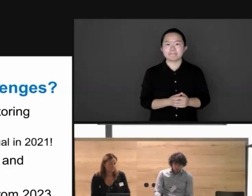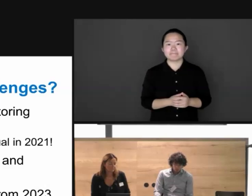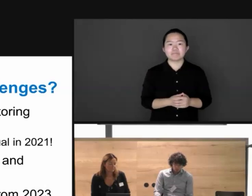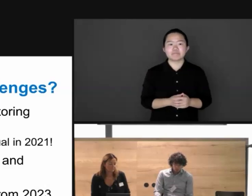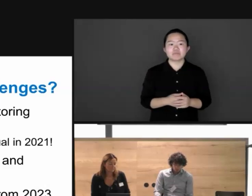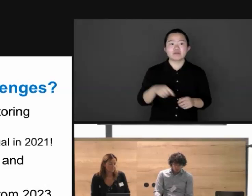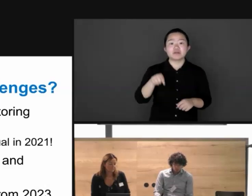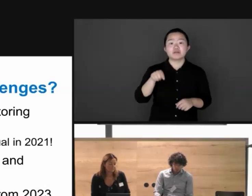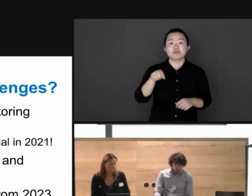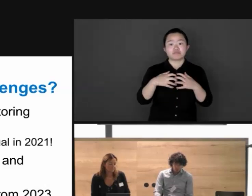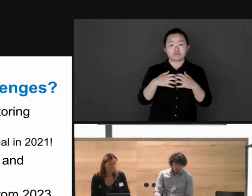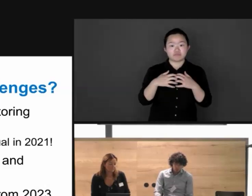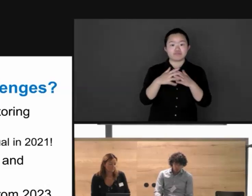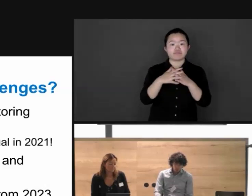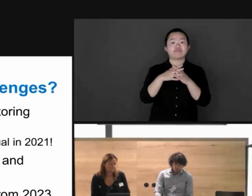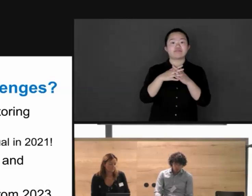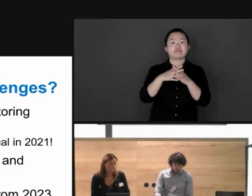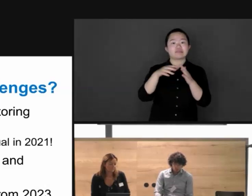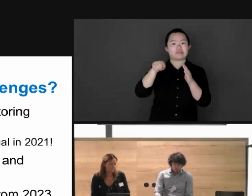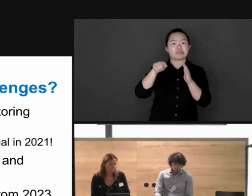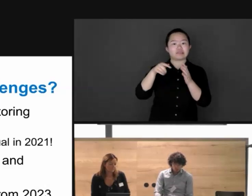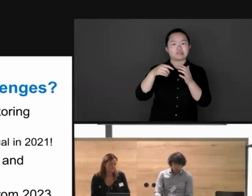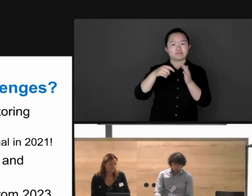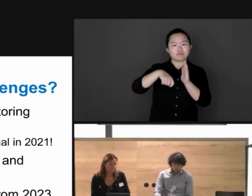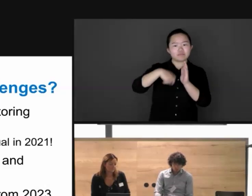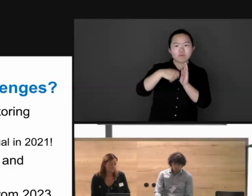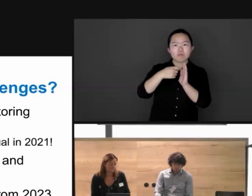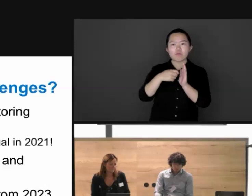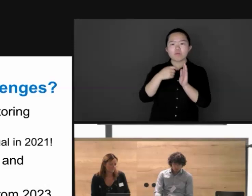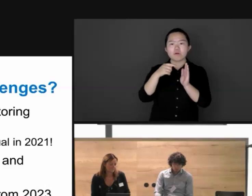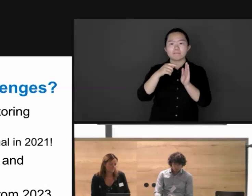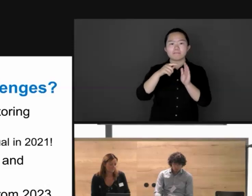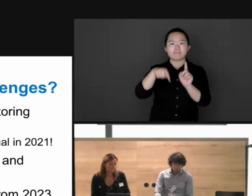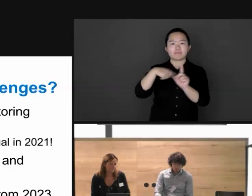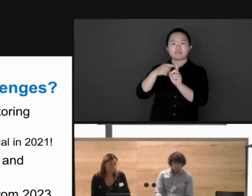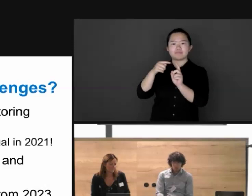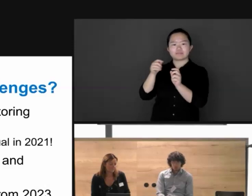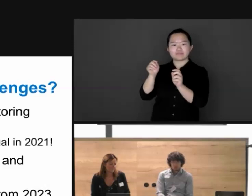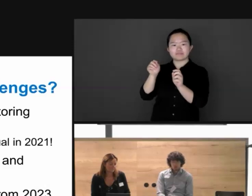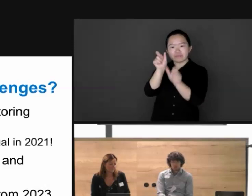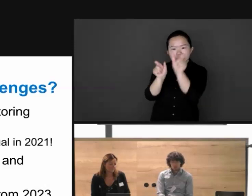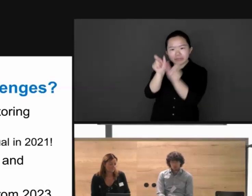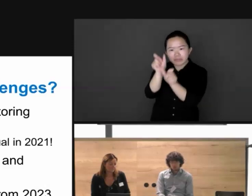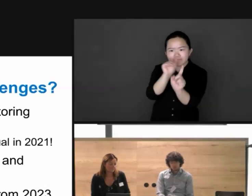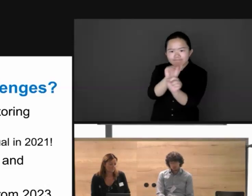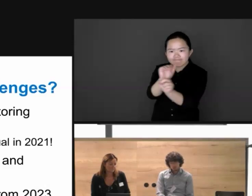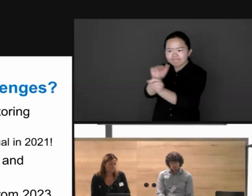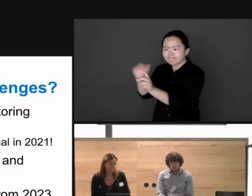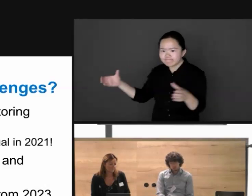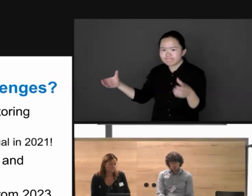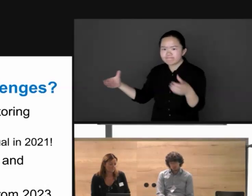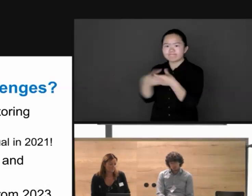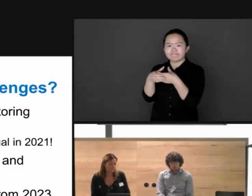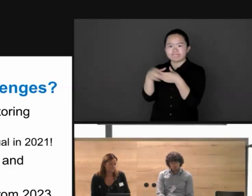with a colleague to conduct a profound analysis of the issue. As a result, we understood that the requirement